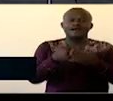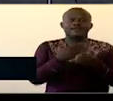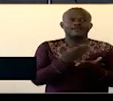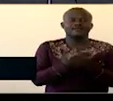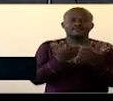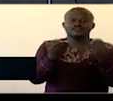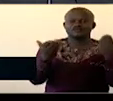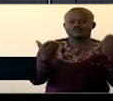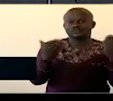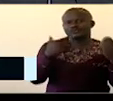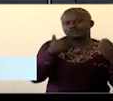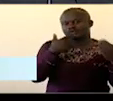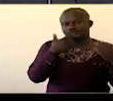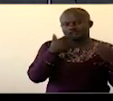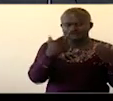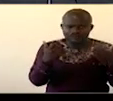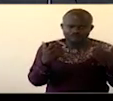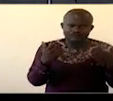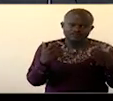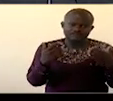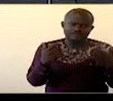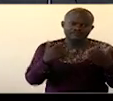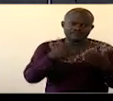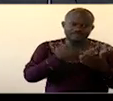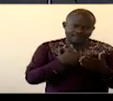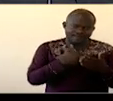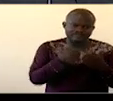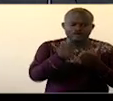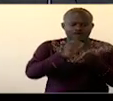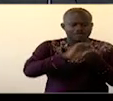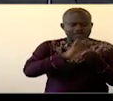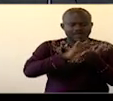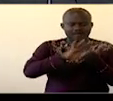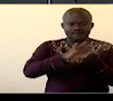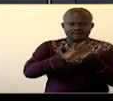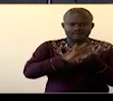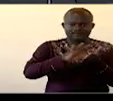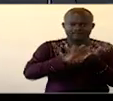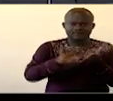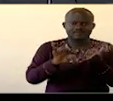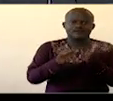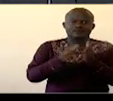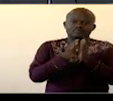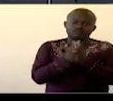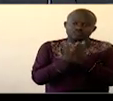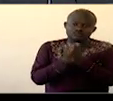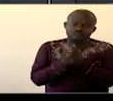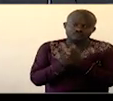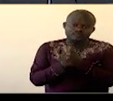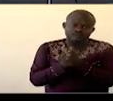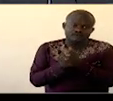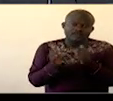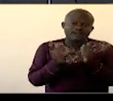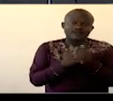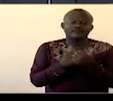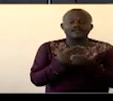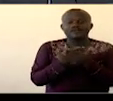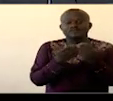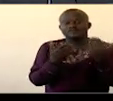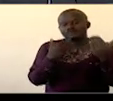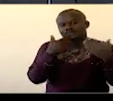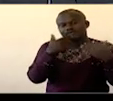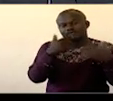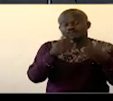you to have your pen and a book. I also request you to